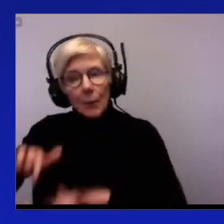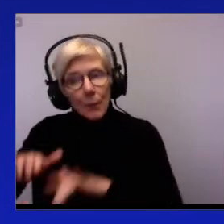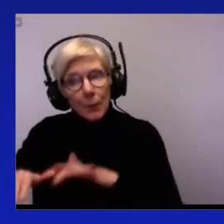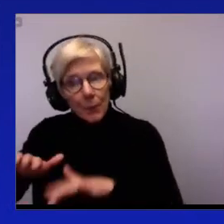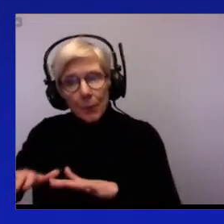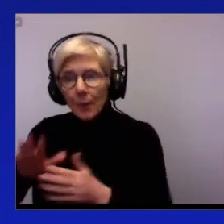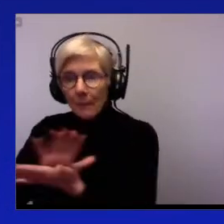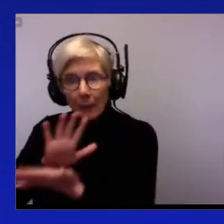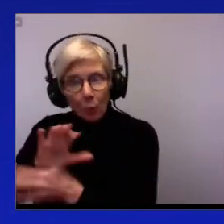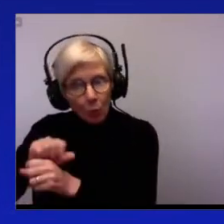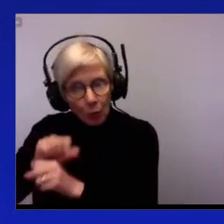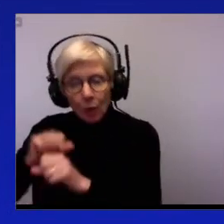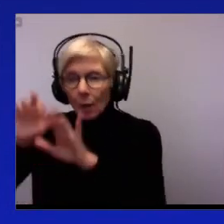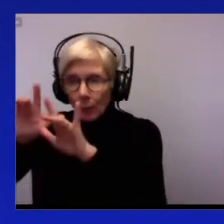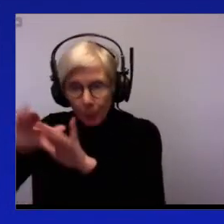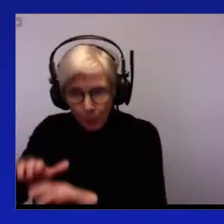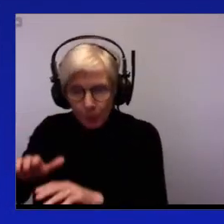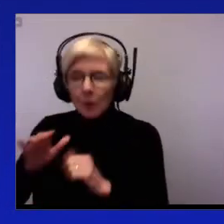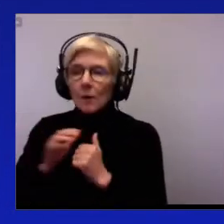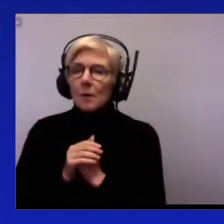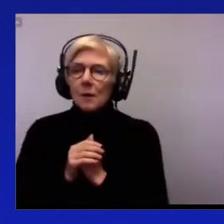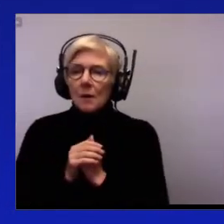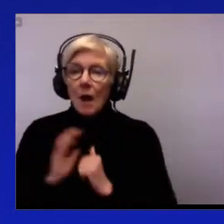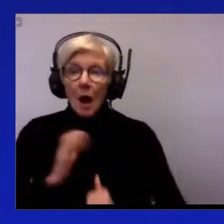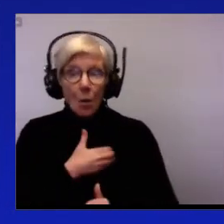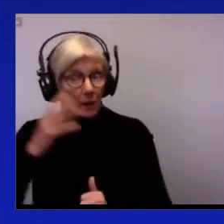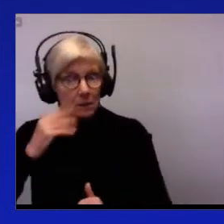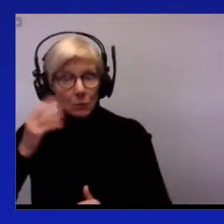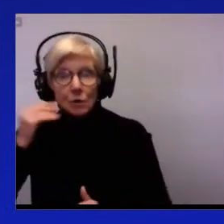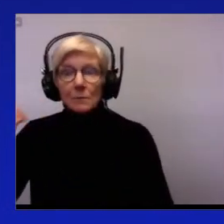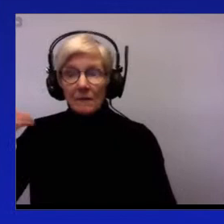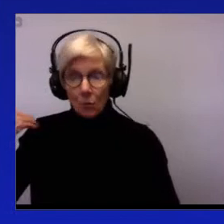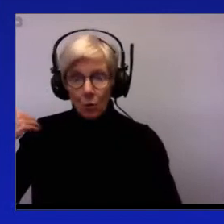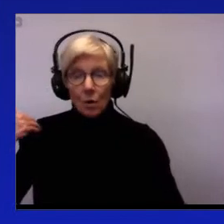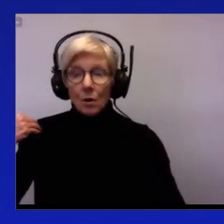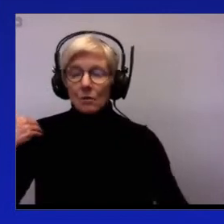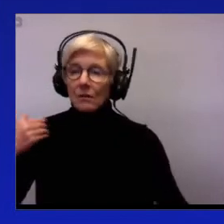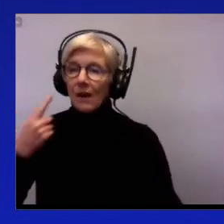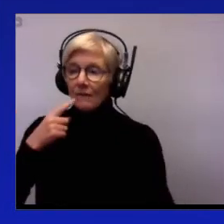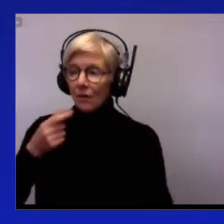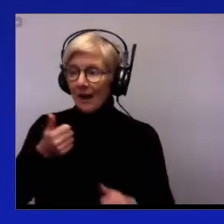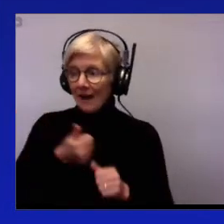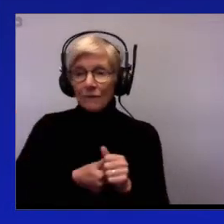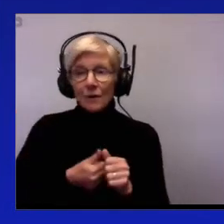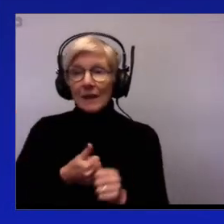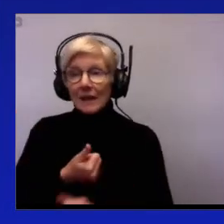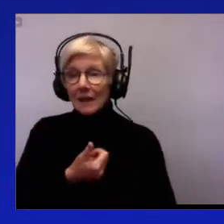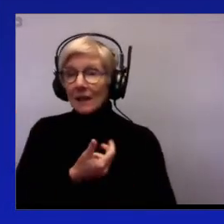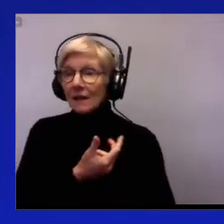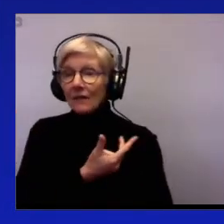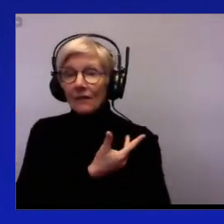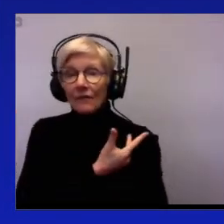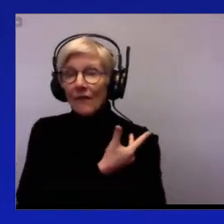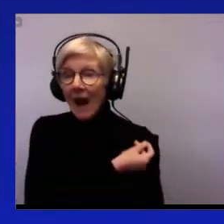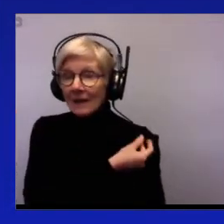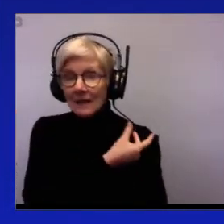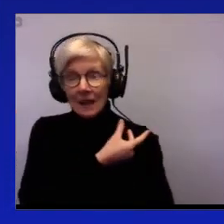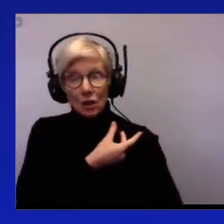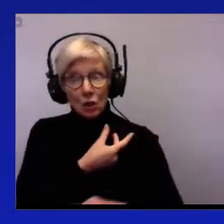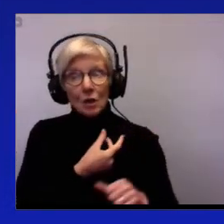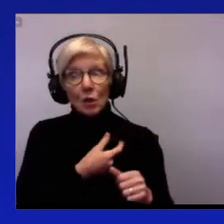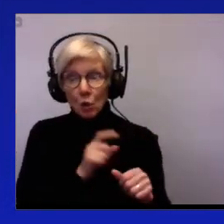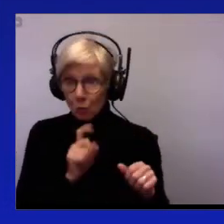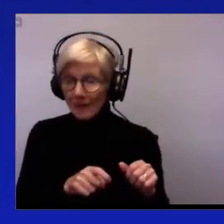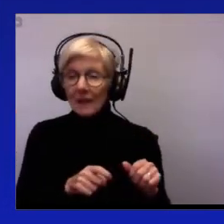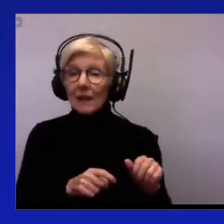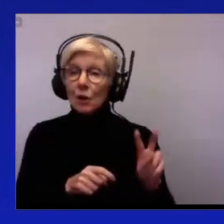We've, from our previous experience, and we're learning for almost every vaccinator, for every 2 vaccinators, you need 1 clerical